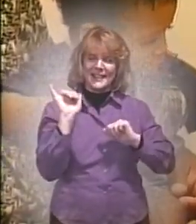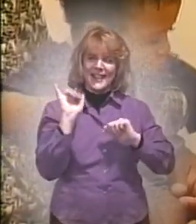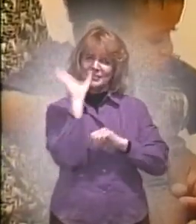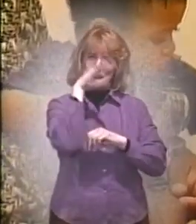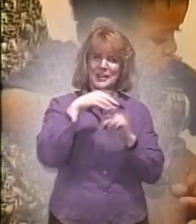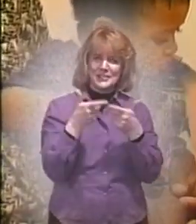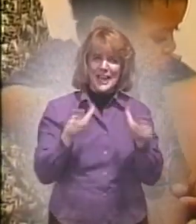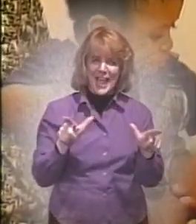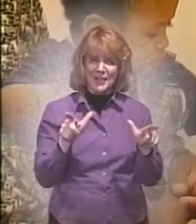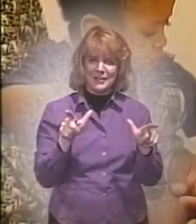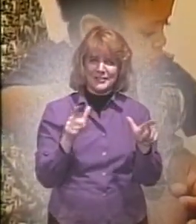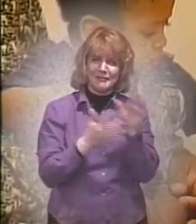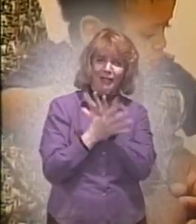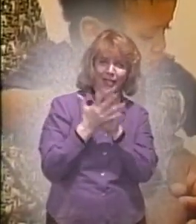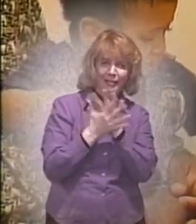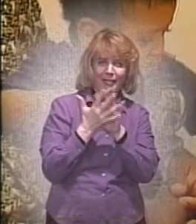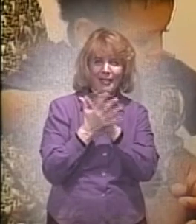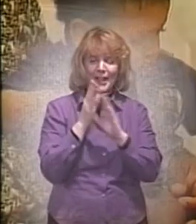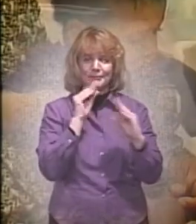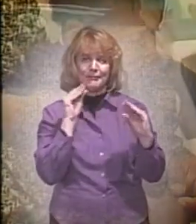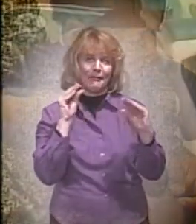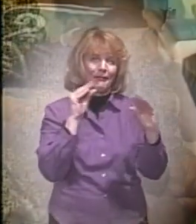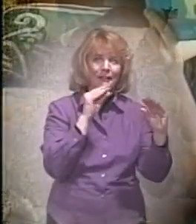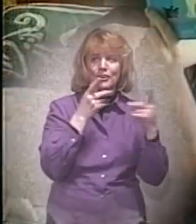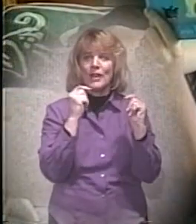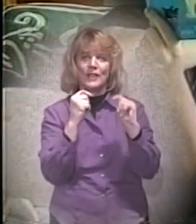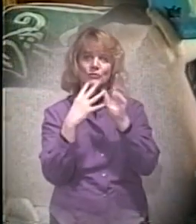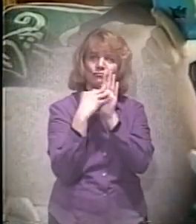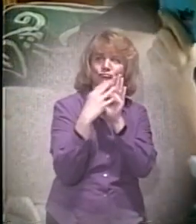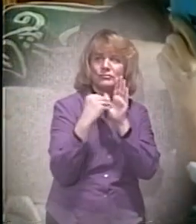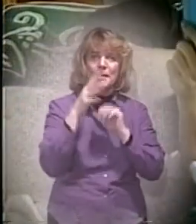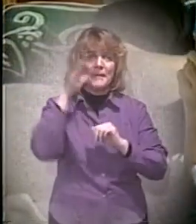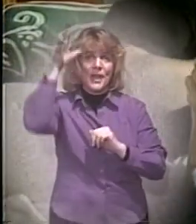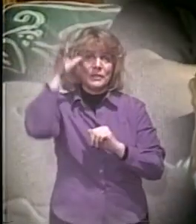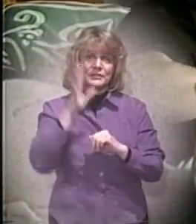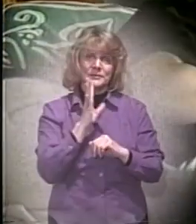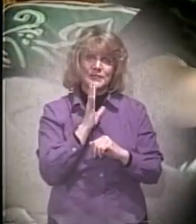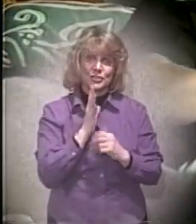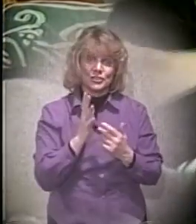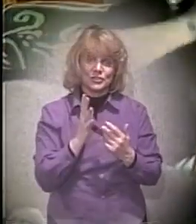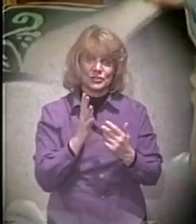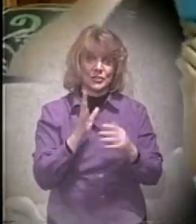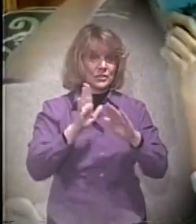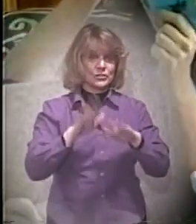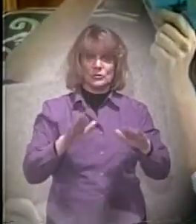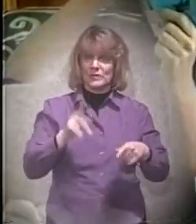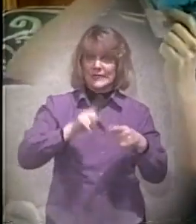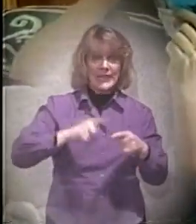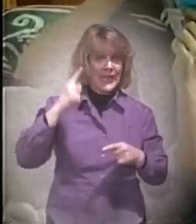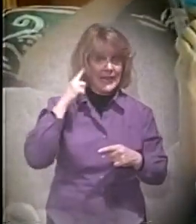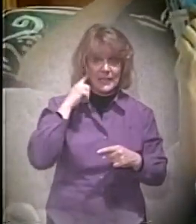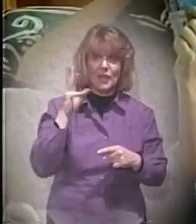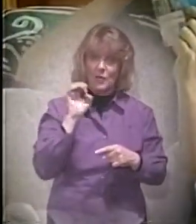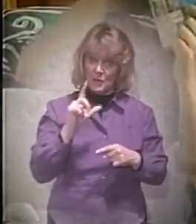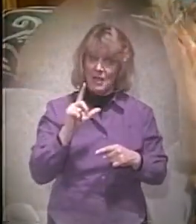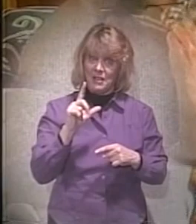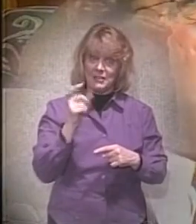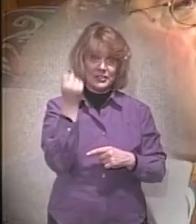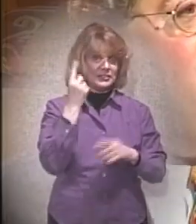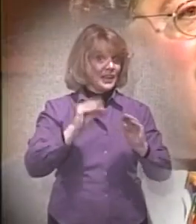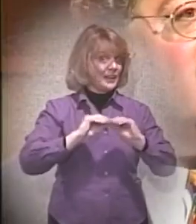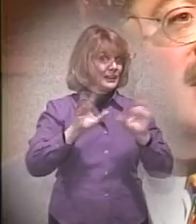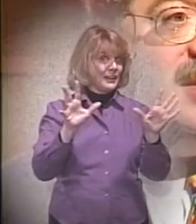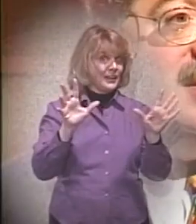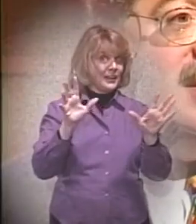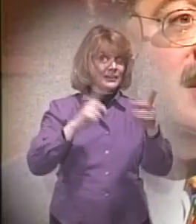will understand often simple words that their parents are using, and if they're children who are not hearing well, they'll understand signs or facial expressions.